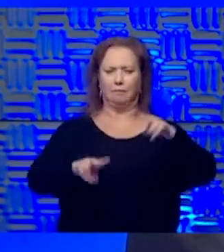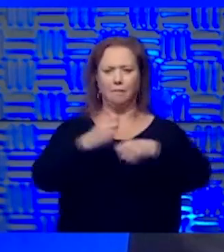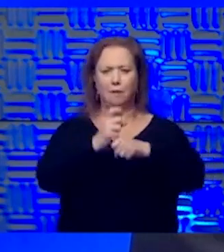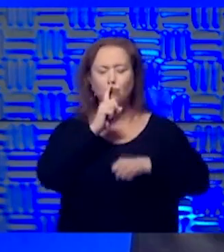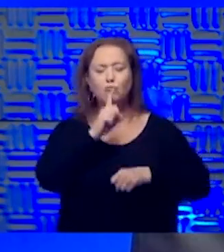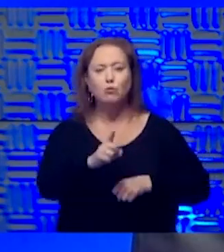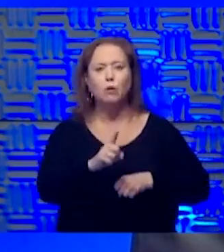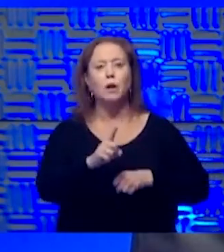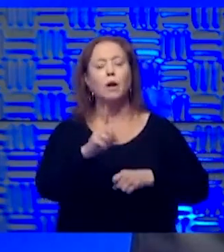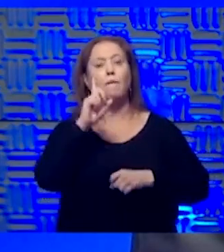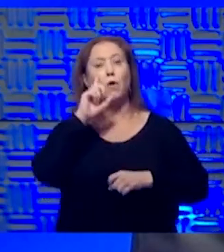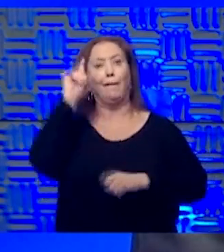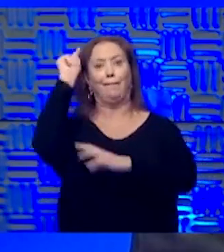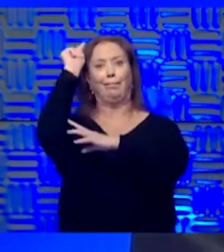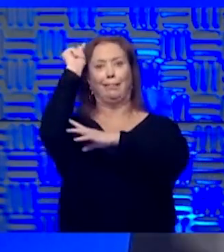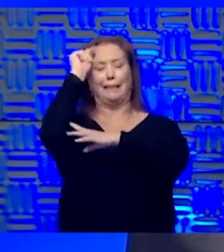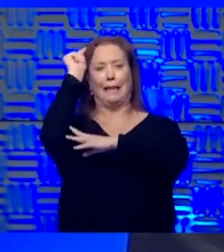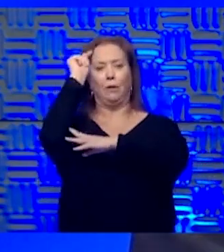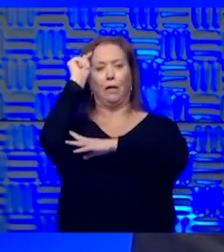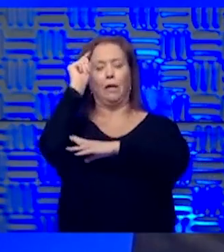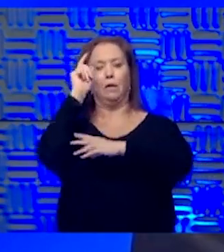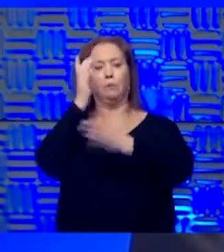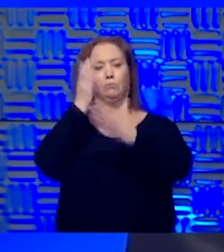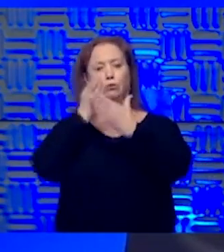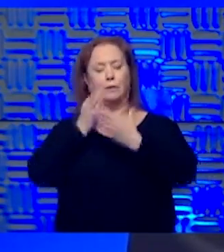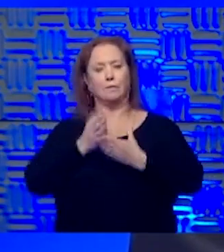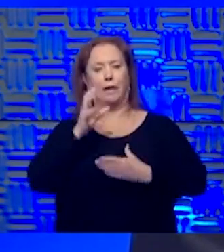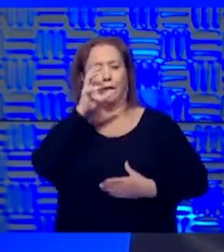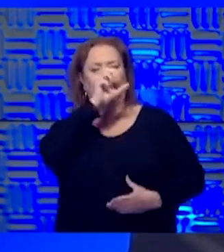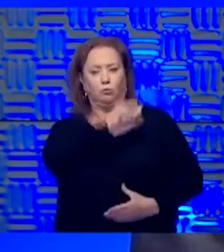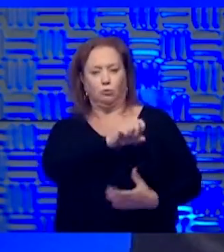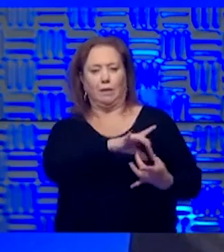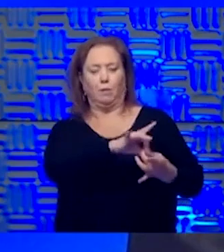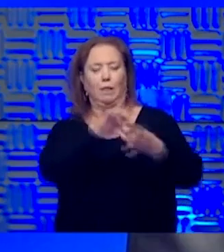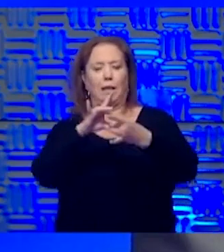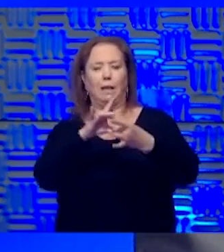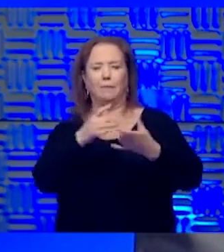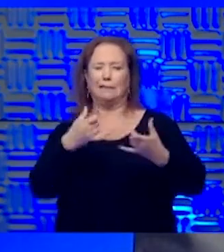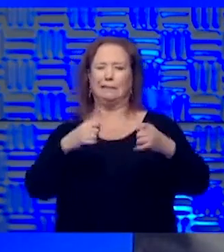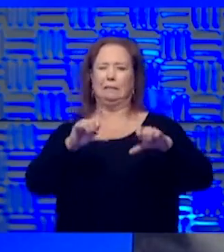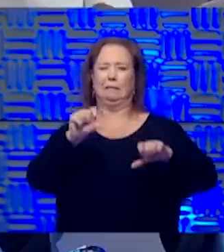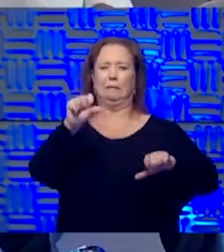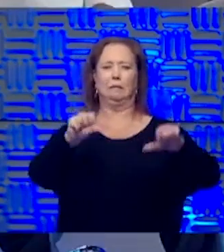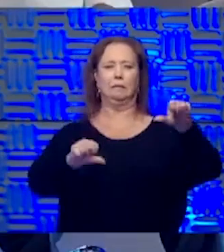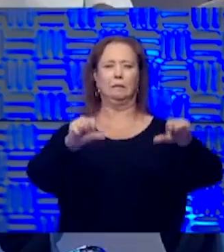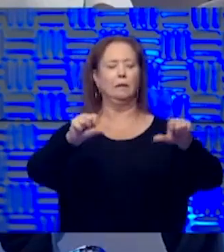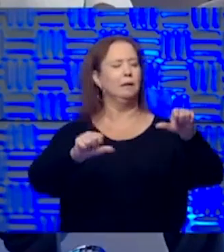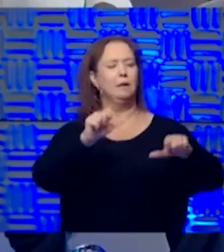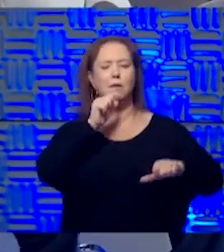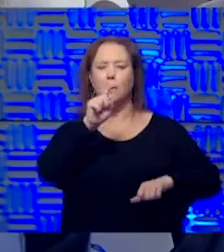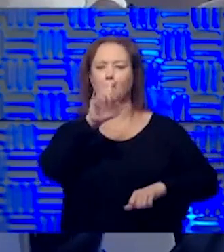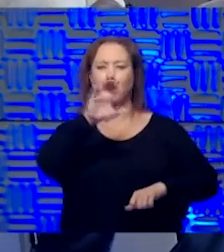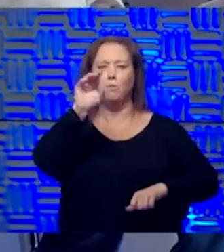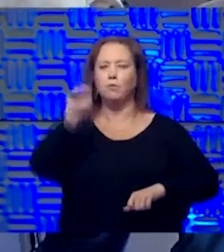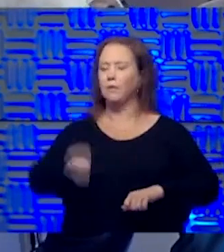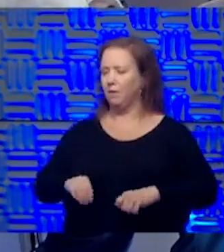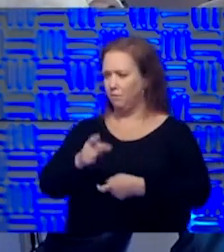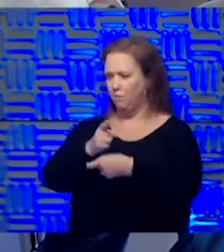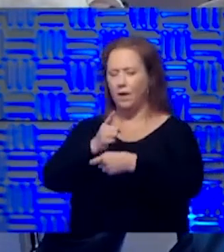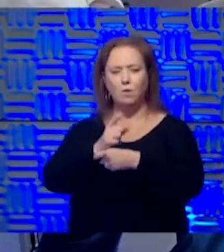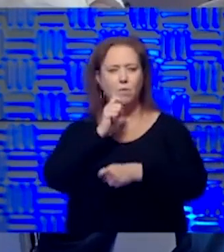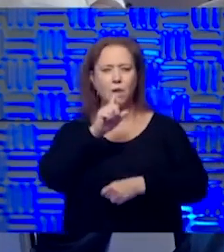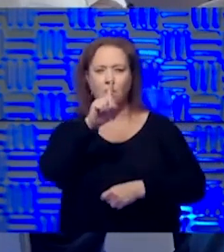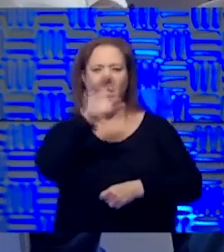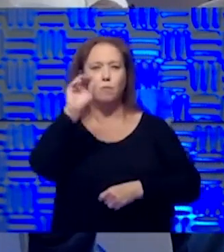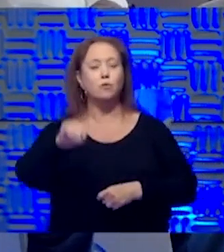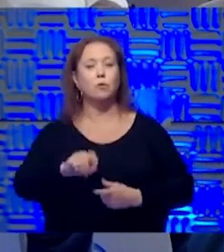theoretical reasons, I think that we're justified in assuming that they're related, but there's still some uncertainty about There's it. something there. We're not exactly sure of what it